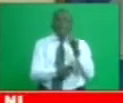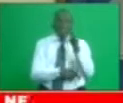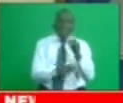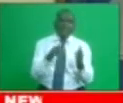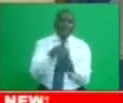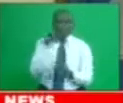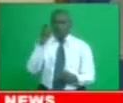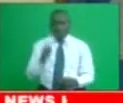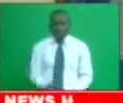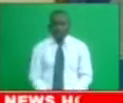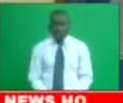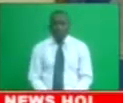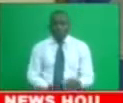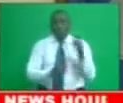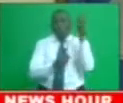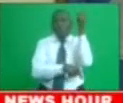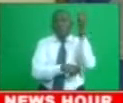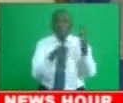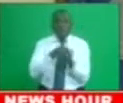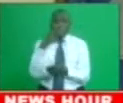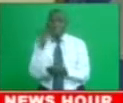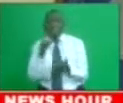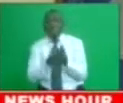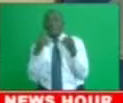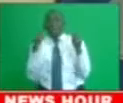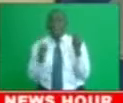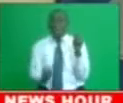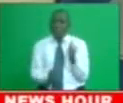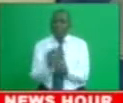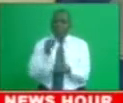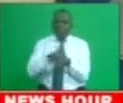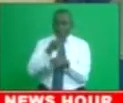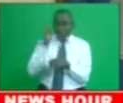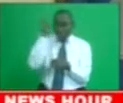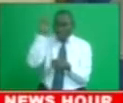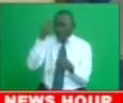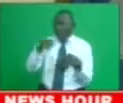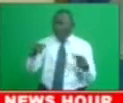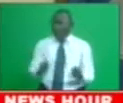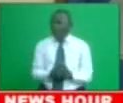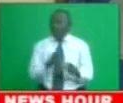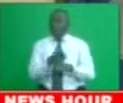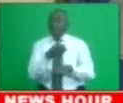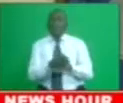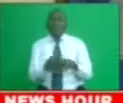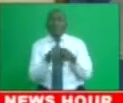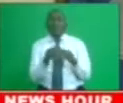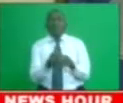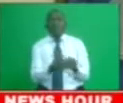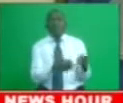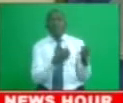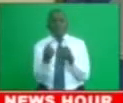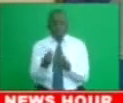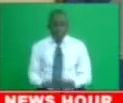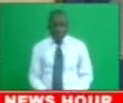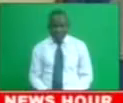corruption. Prosecutions that have occurred have mostly been of political opponents after having lost power.